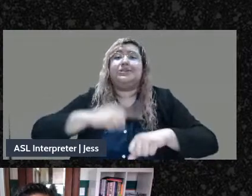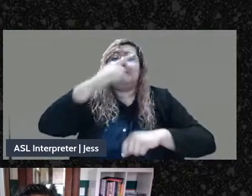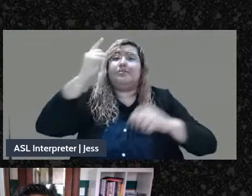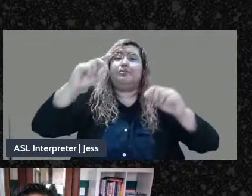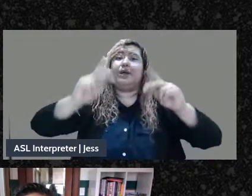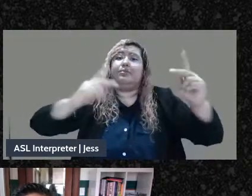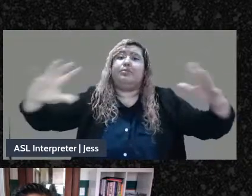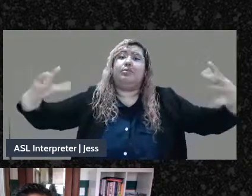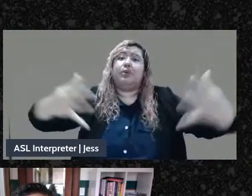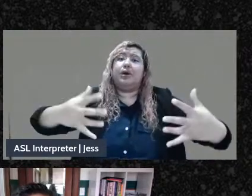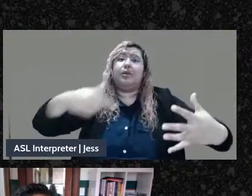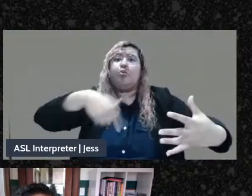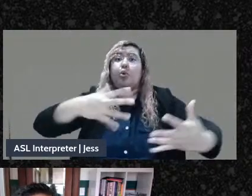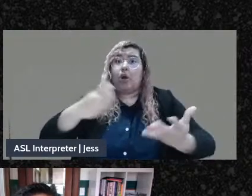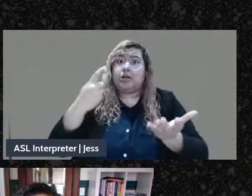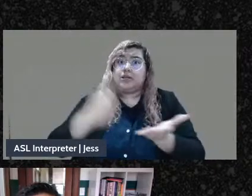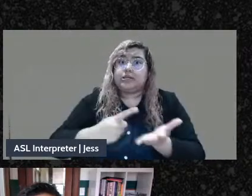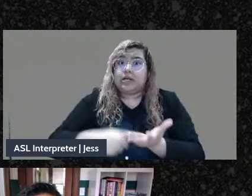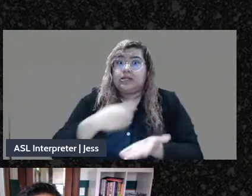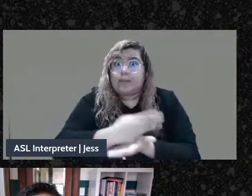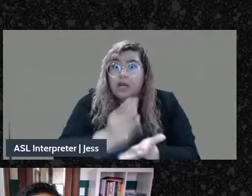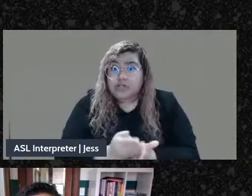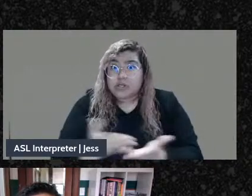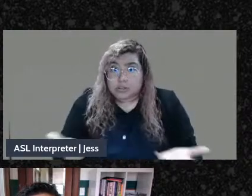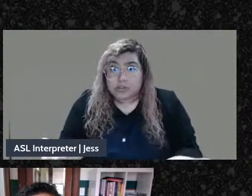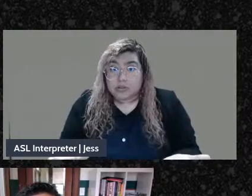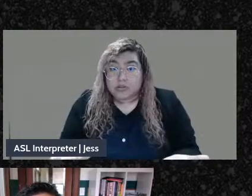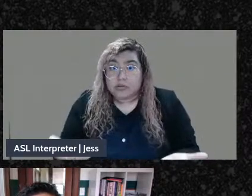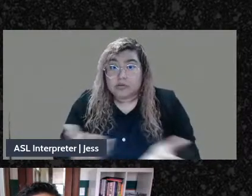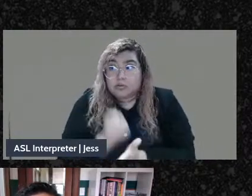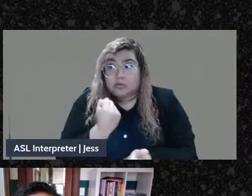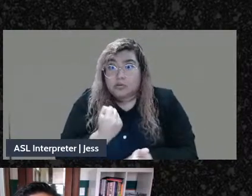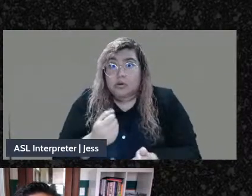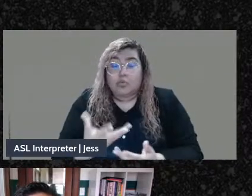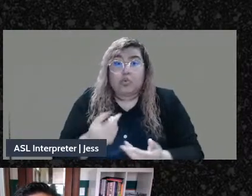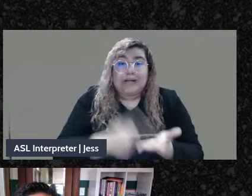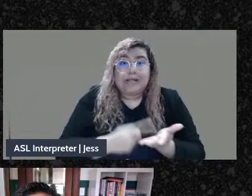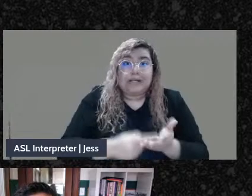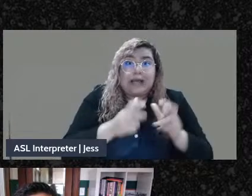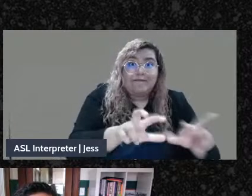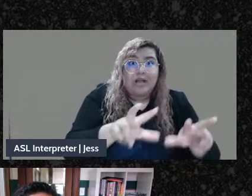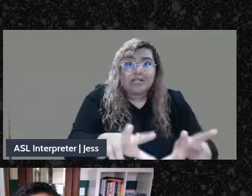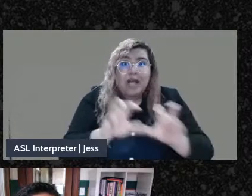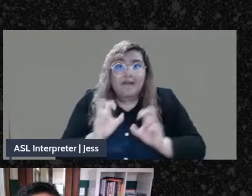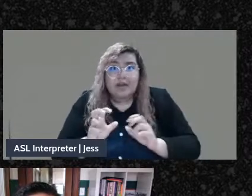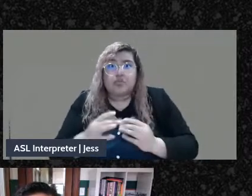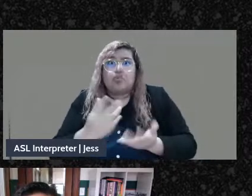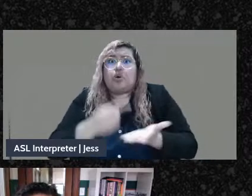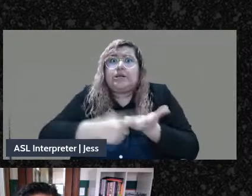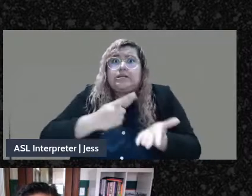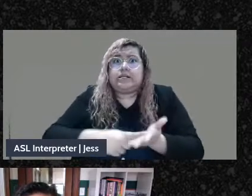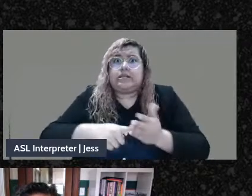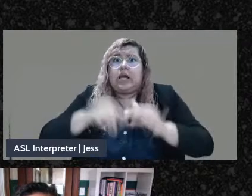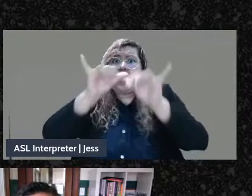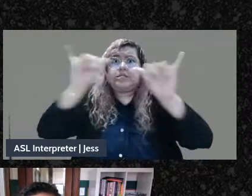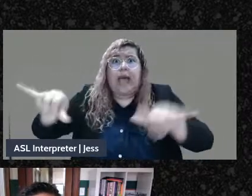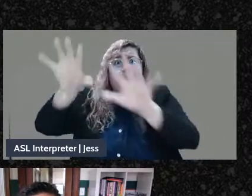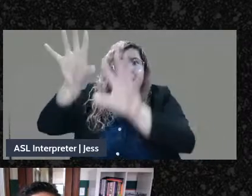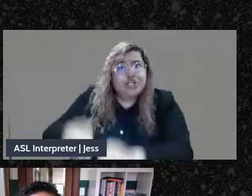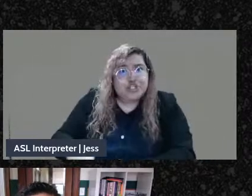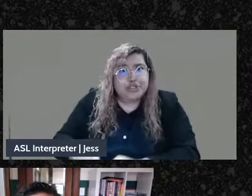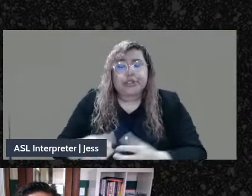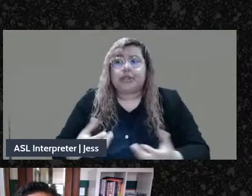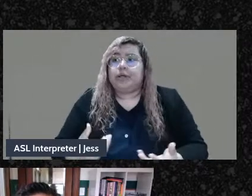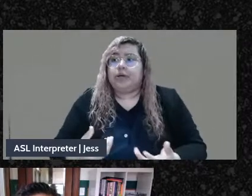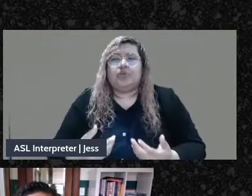to be talking about the budget. We want to be talking about invest, divest. We want to be talking about abolition. So I think that has helped. Even